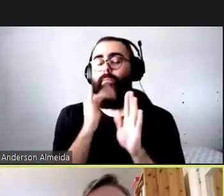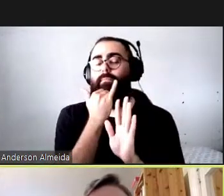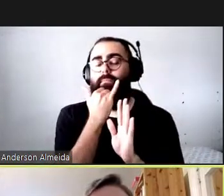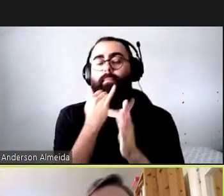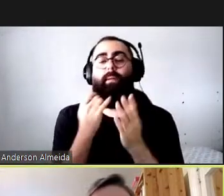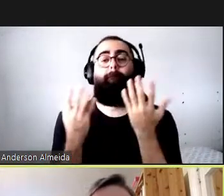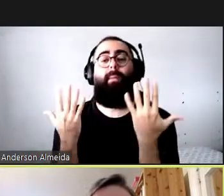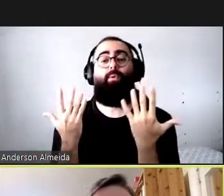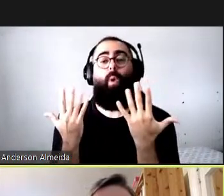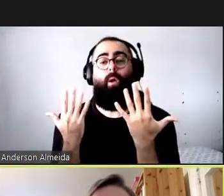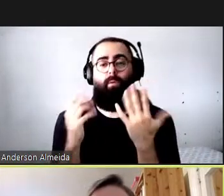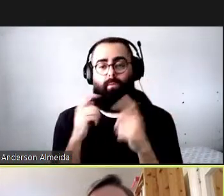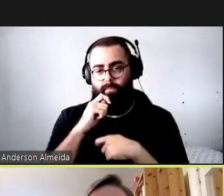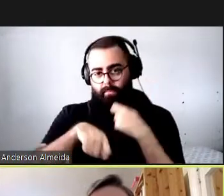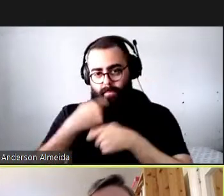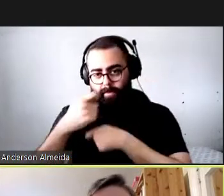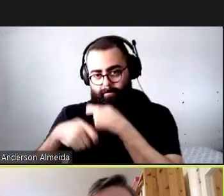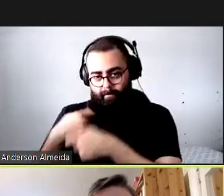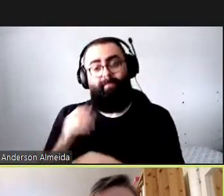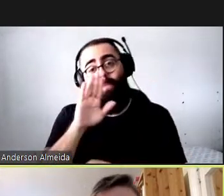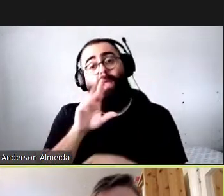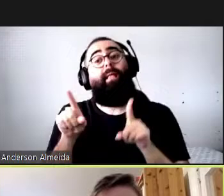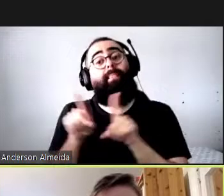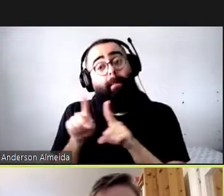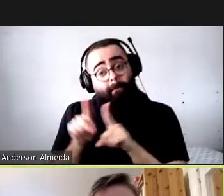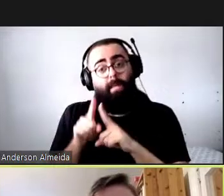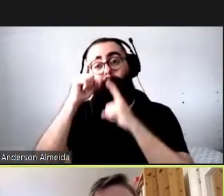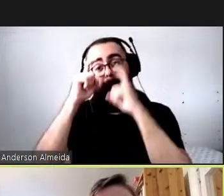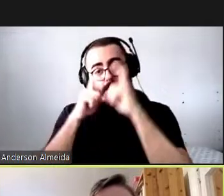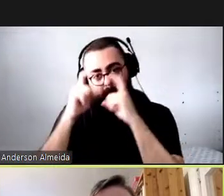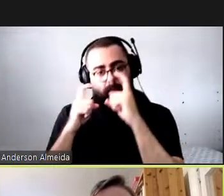as well as affecting non-manual aspects of signing.